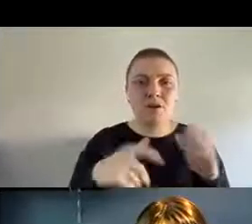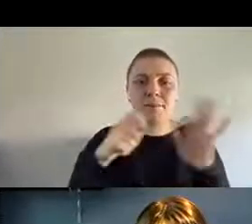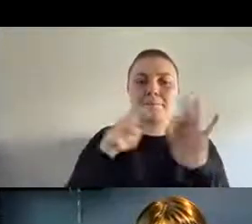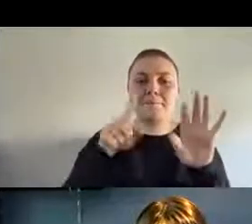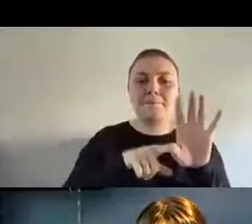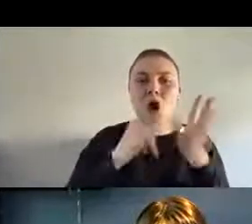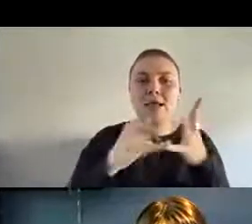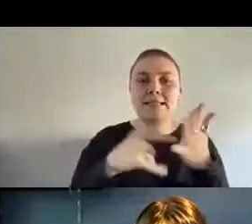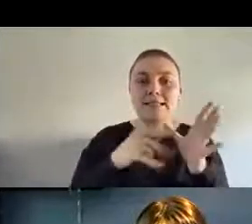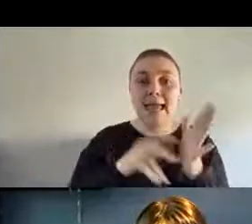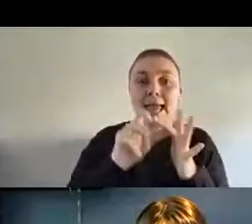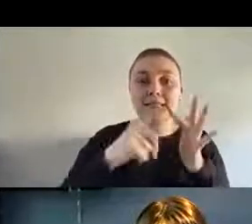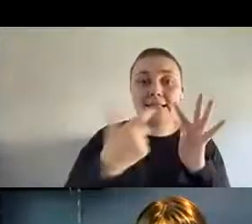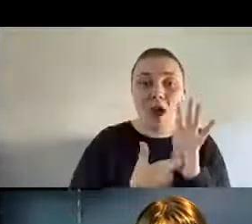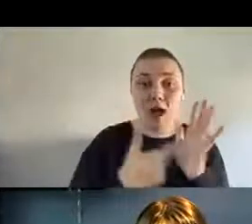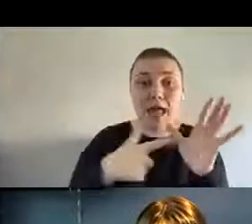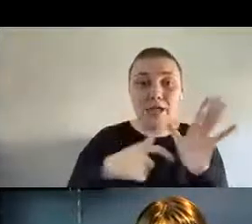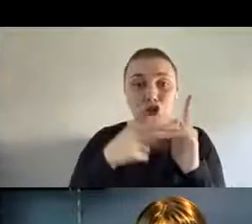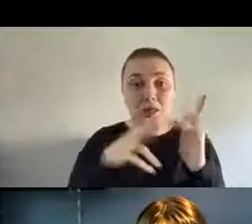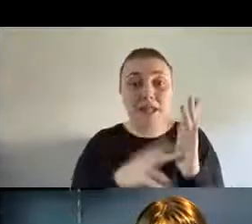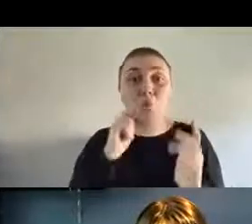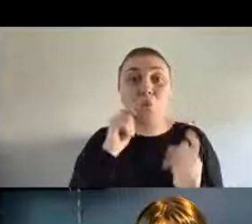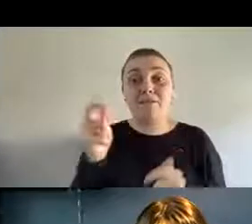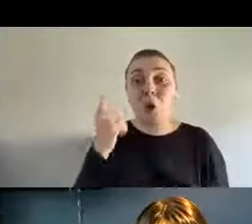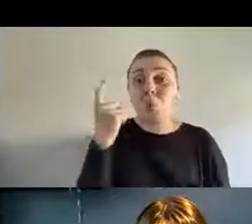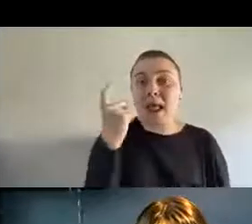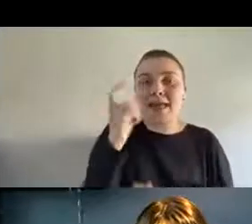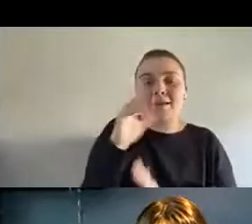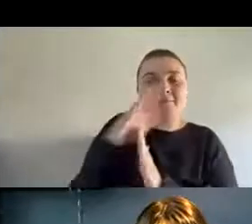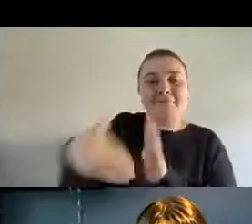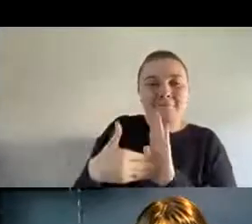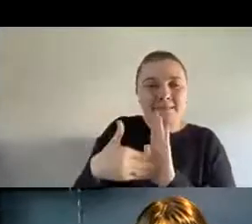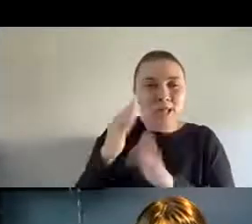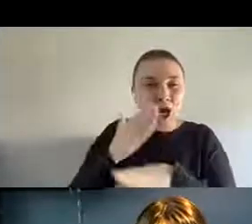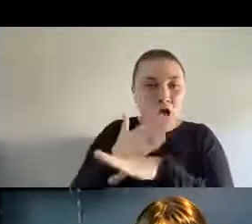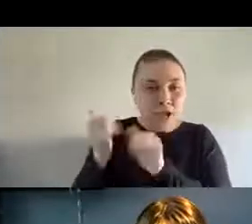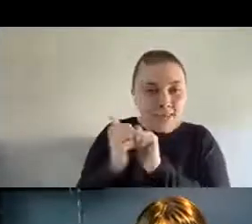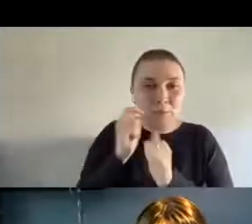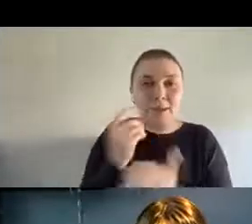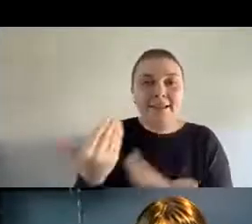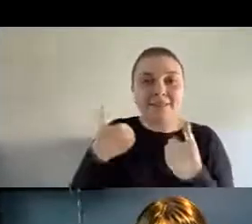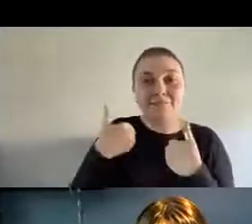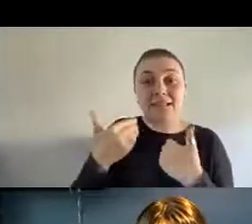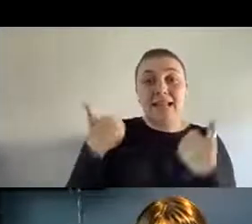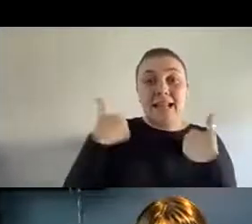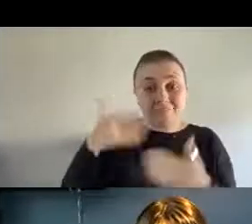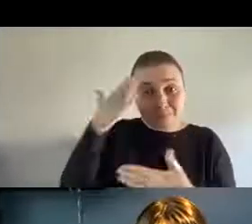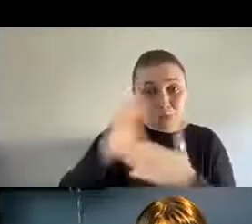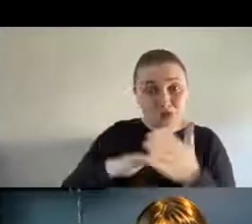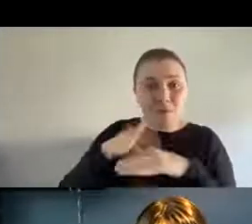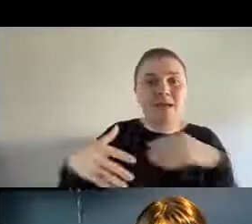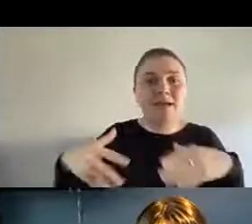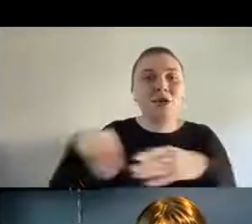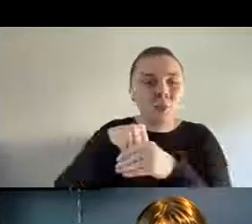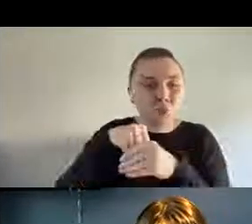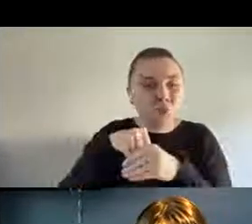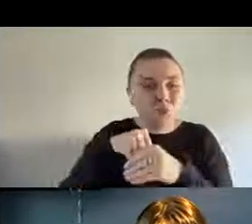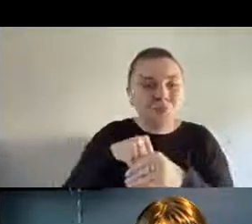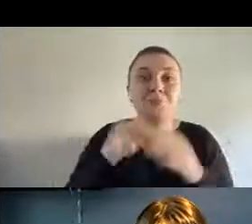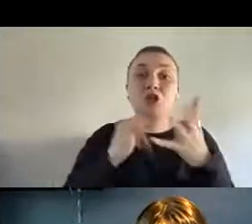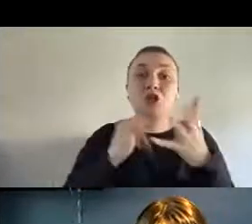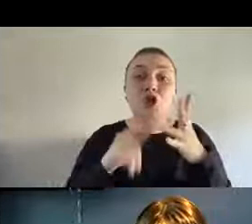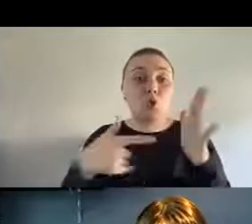then I'm going to invite one final colleague to share some lived experience insights on inclusion as well.